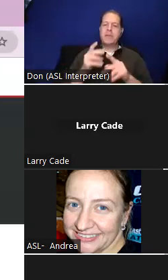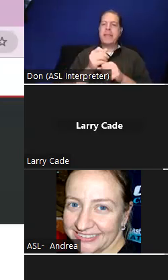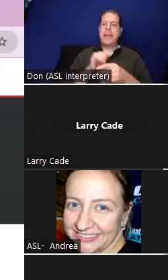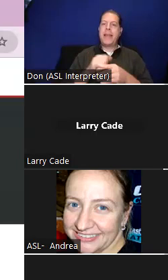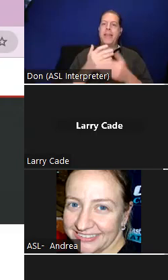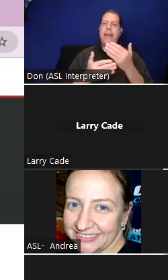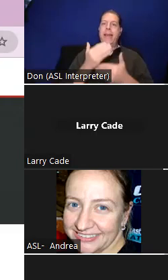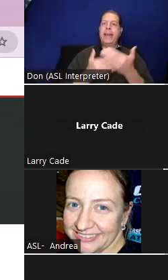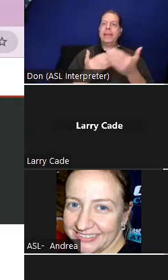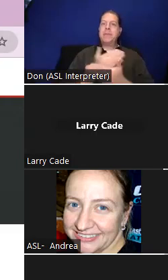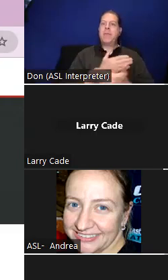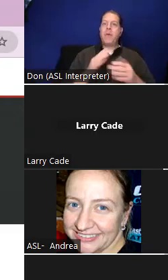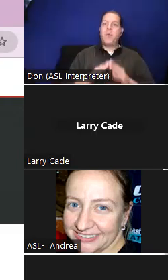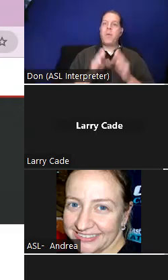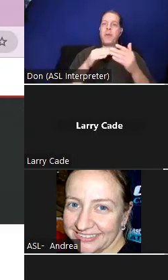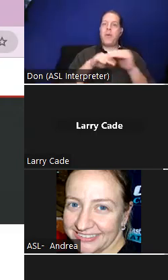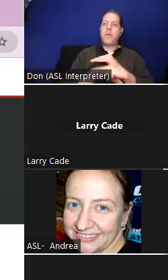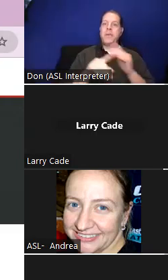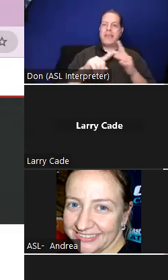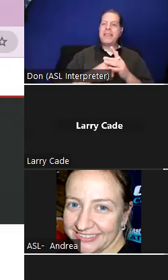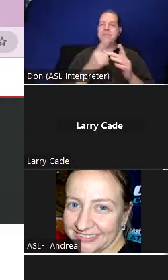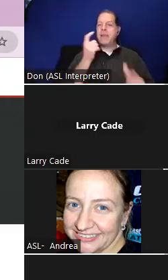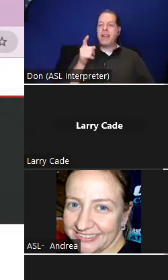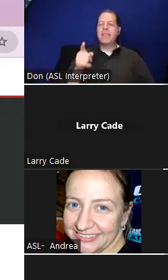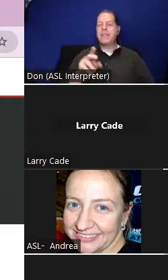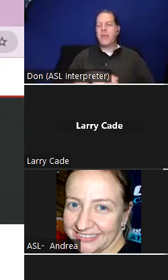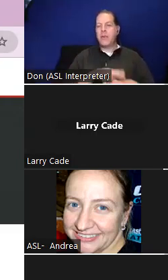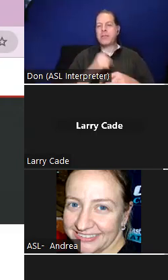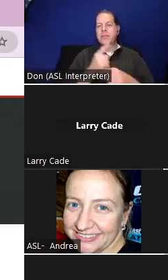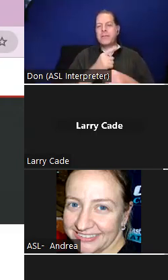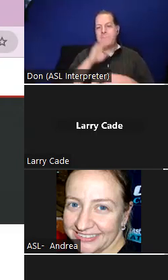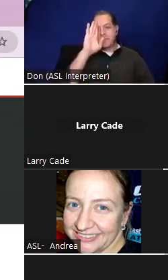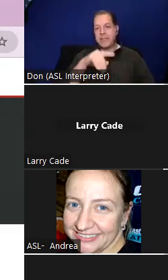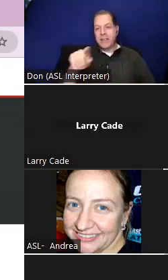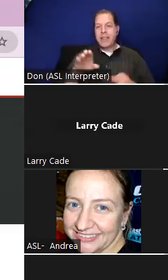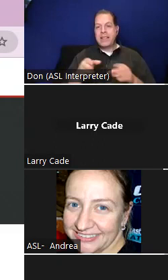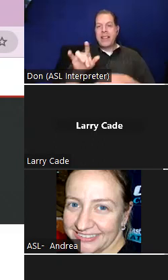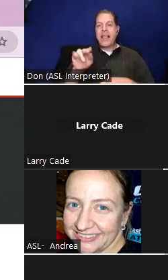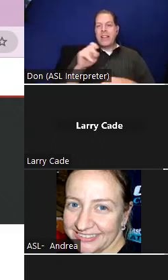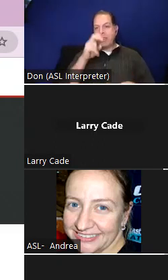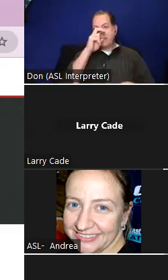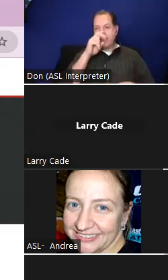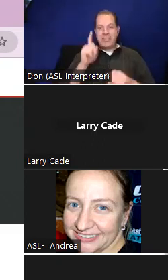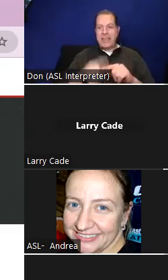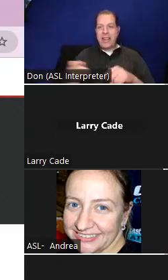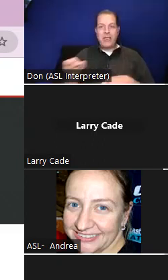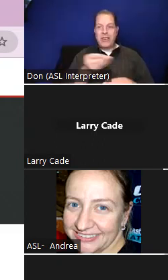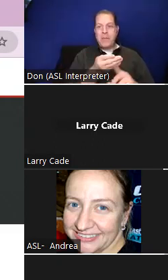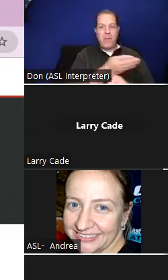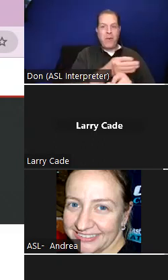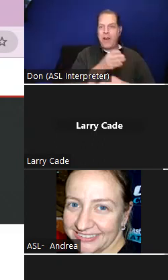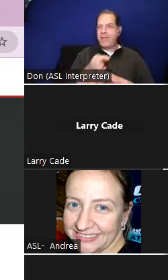hands before open enrollment begins, because of course, as we know, those deadlines are so strict, you can't turn it in before or